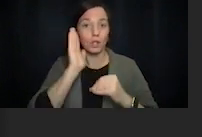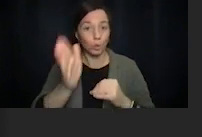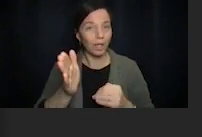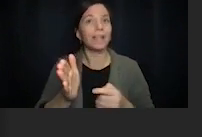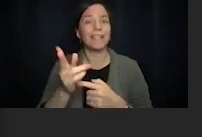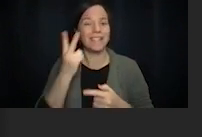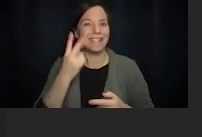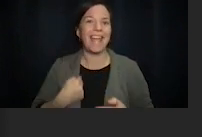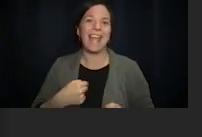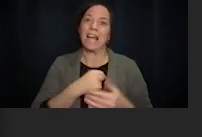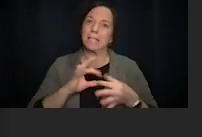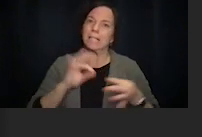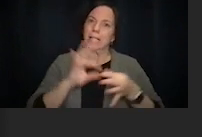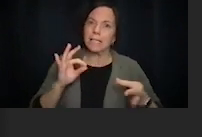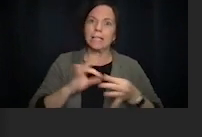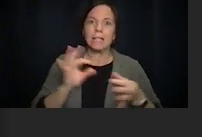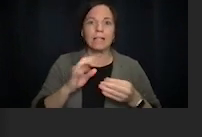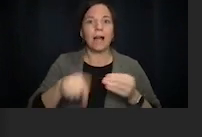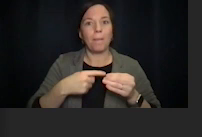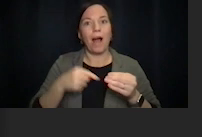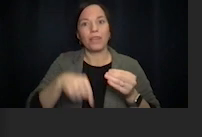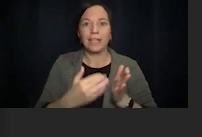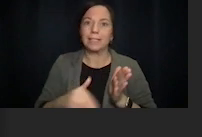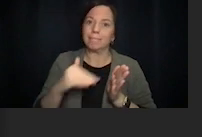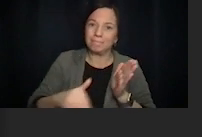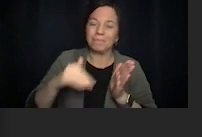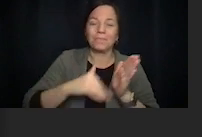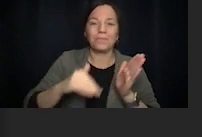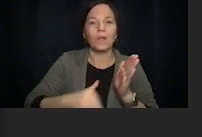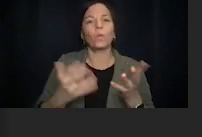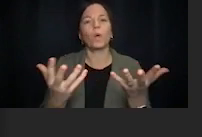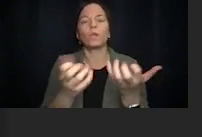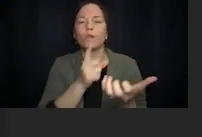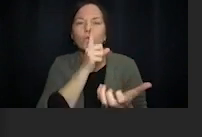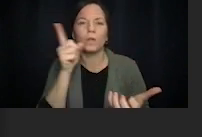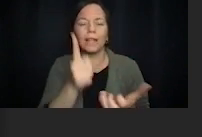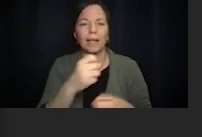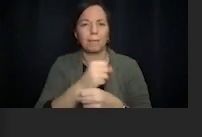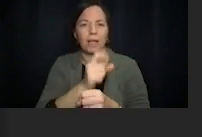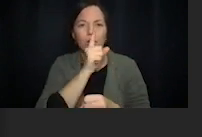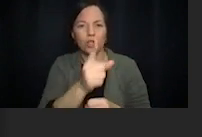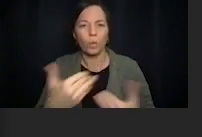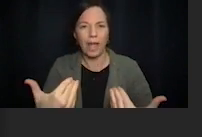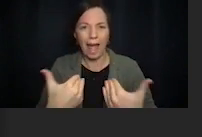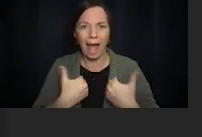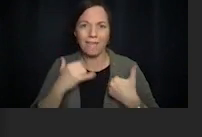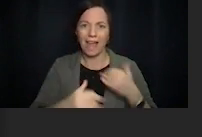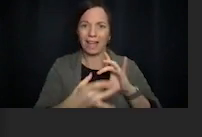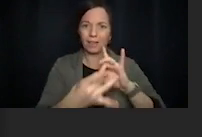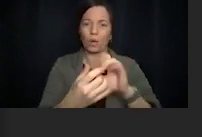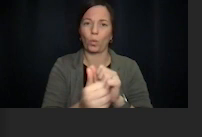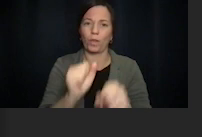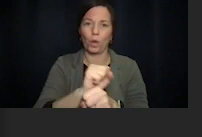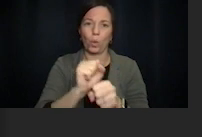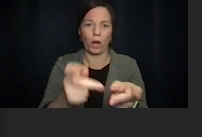bit in the coming year, trying to dismantle that false dichotomy between academics and workforce, trying to more